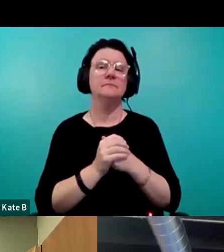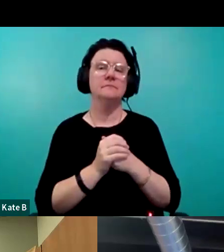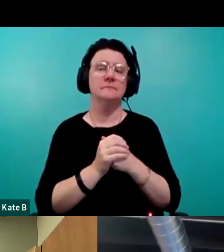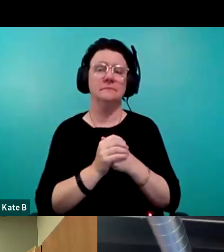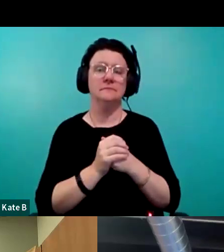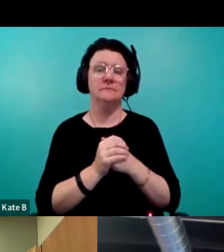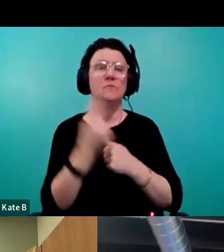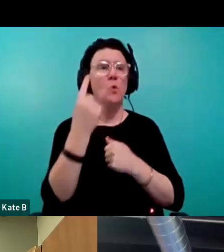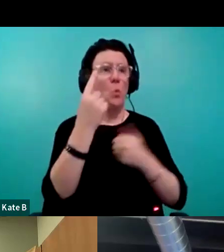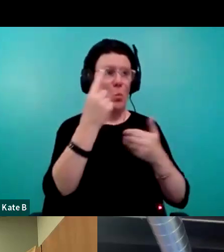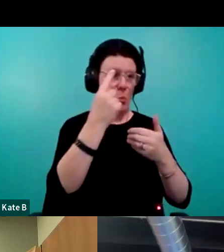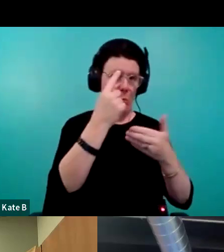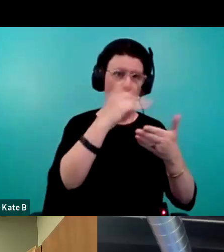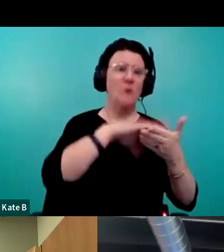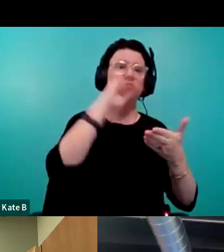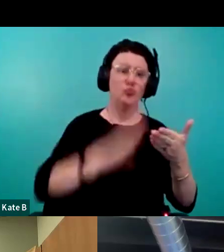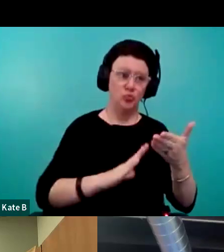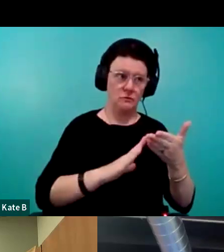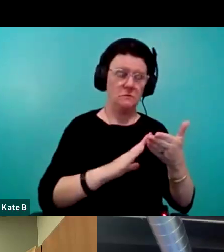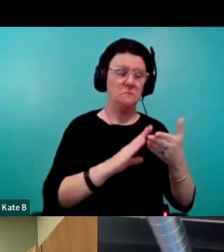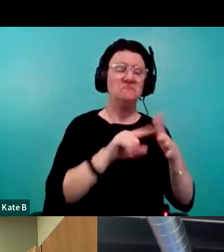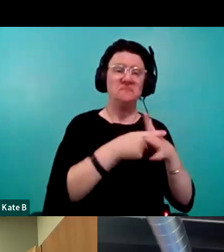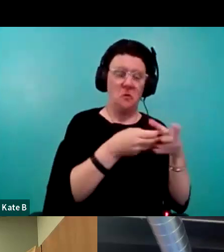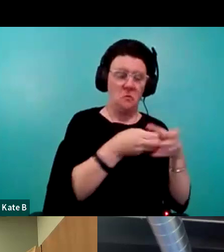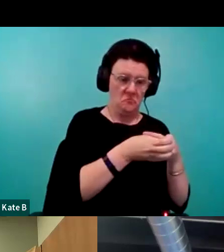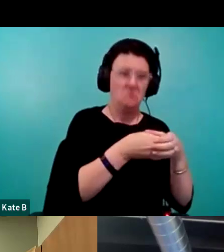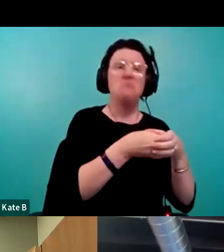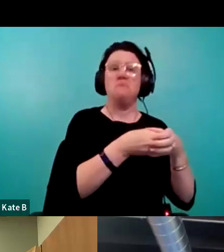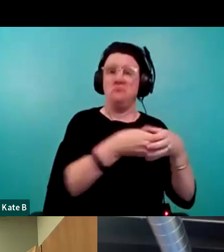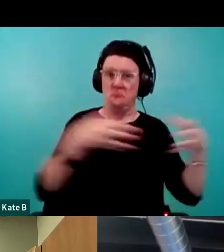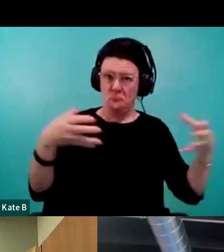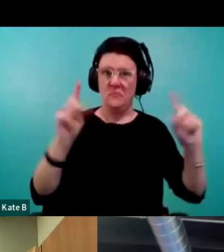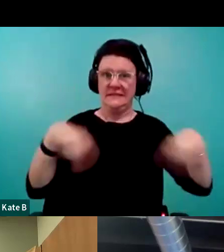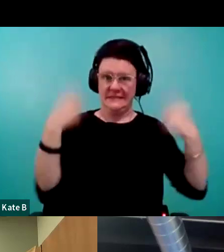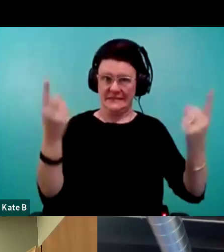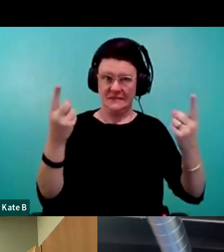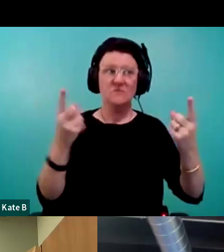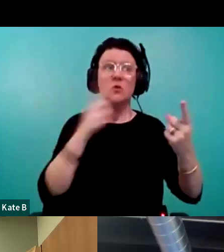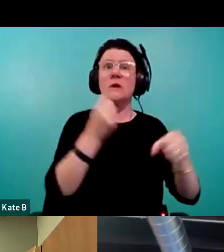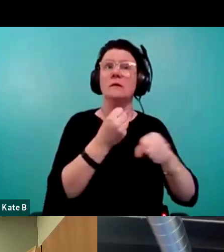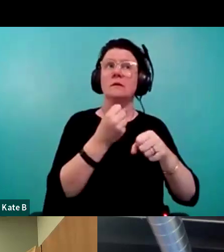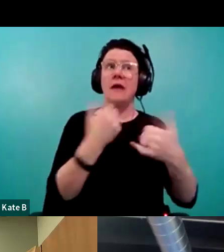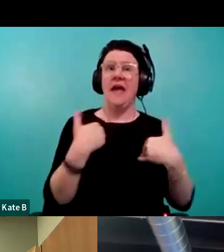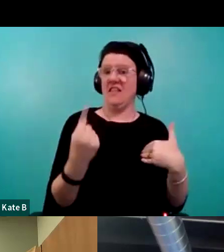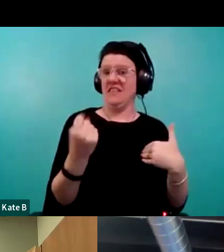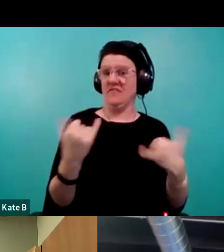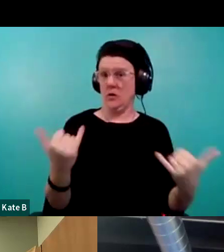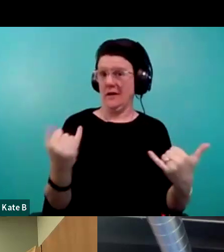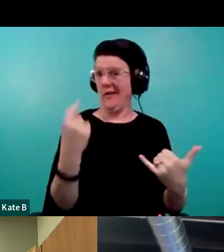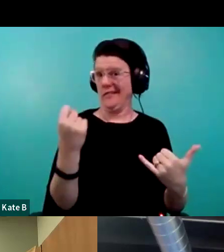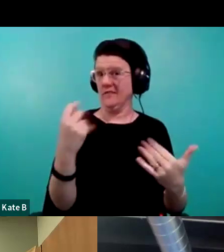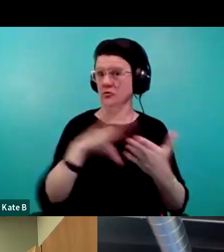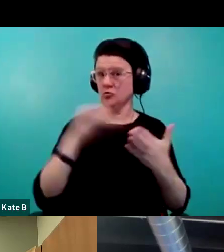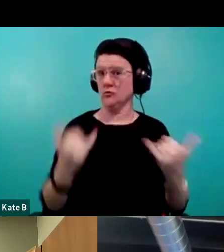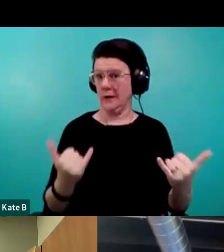with one student, and we've had any number of students since then, up to 13. We have 11 right now.